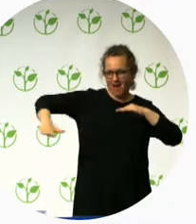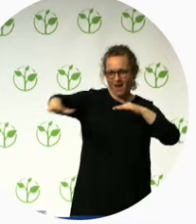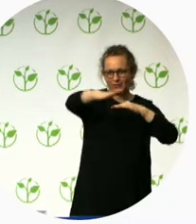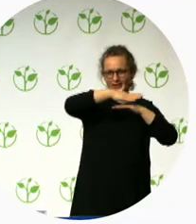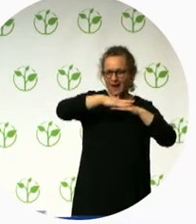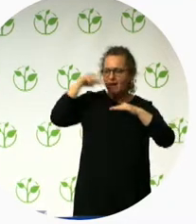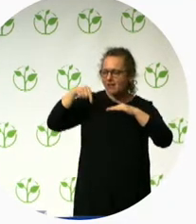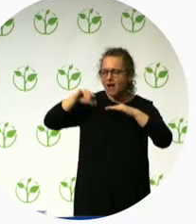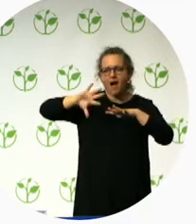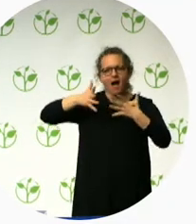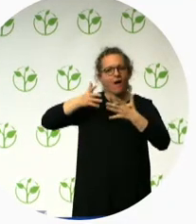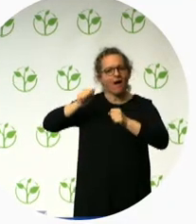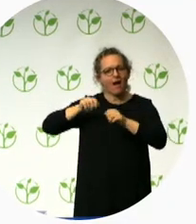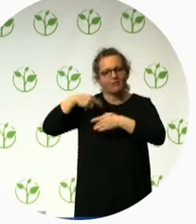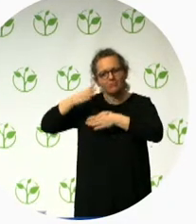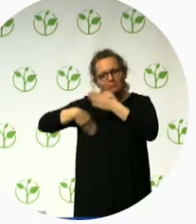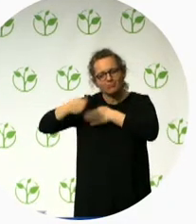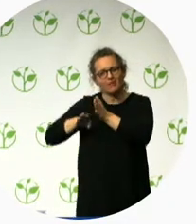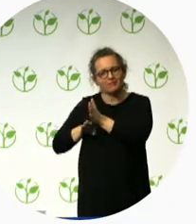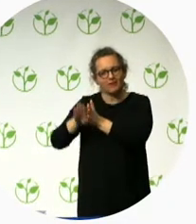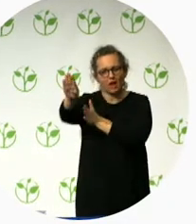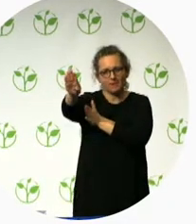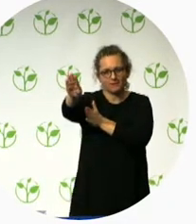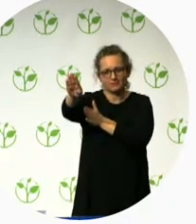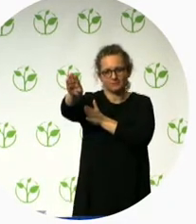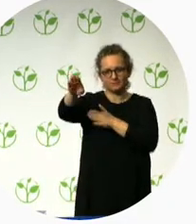rural areas in low-income countries.